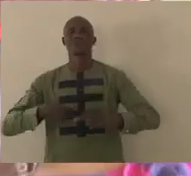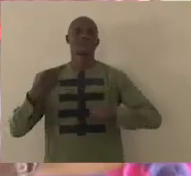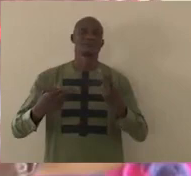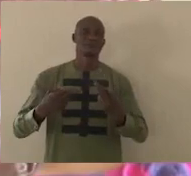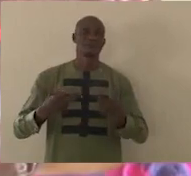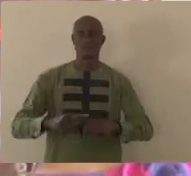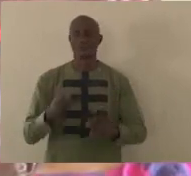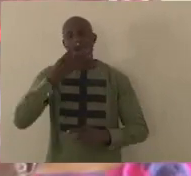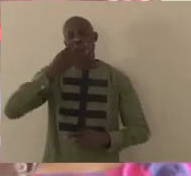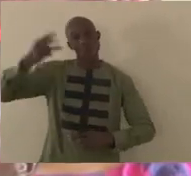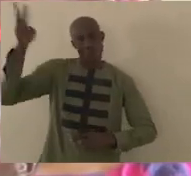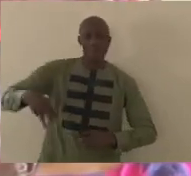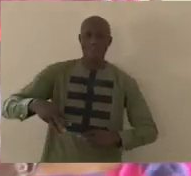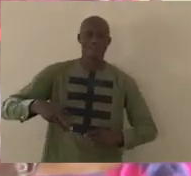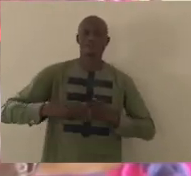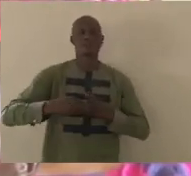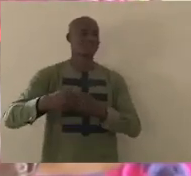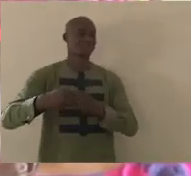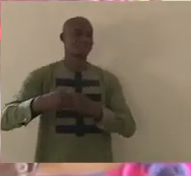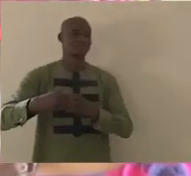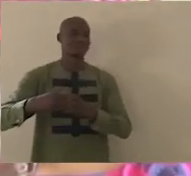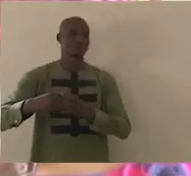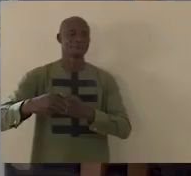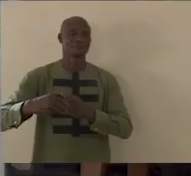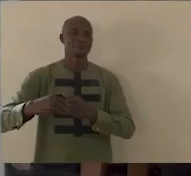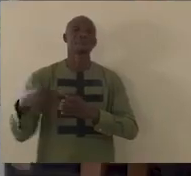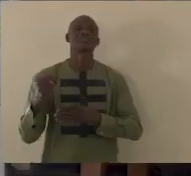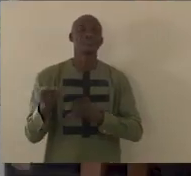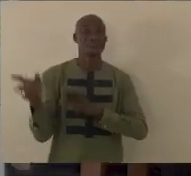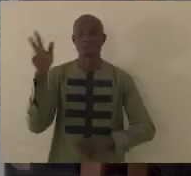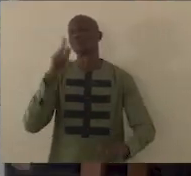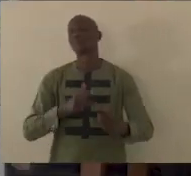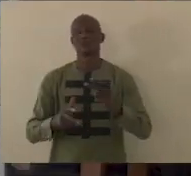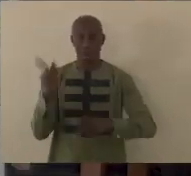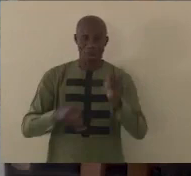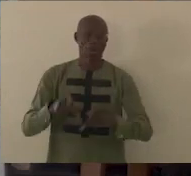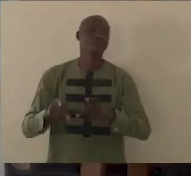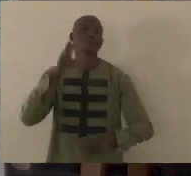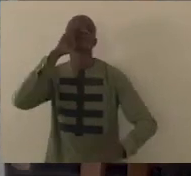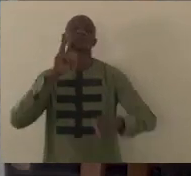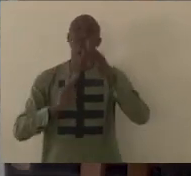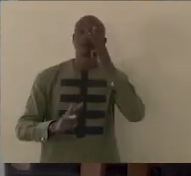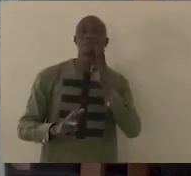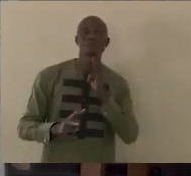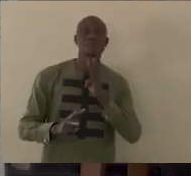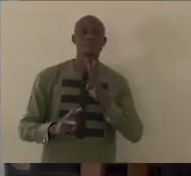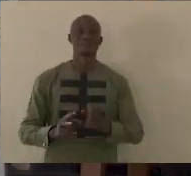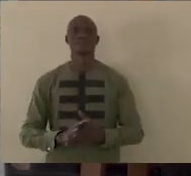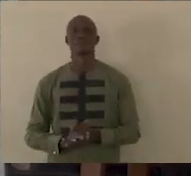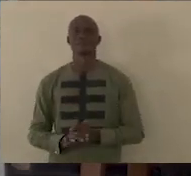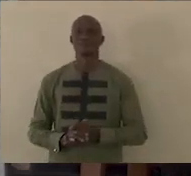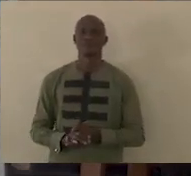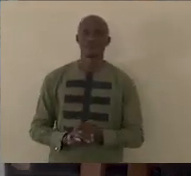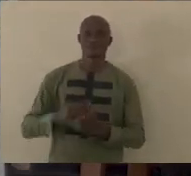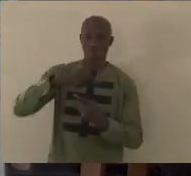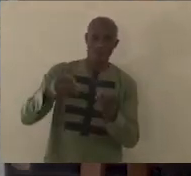the wicked rule. When the wicked rule, the people groan. It is not for nothing that distinction